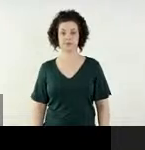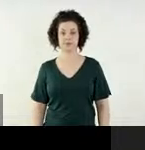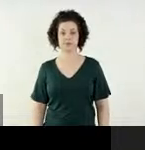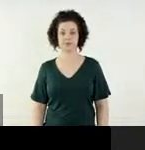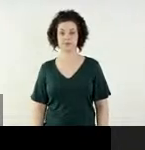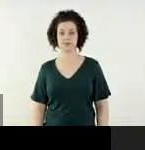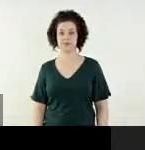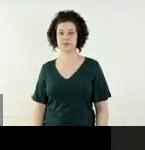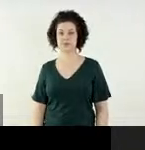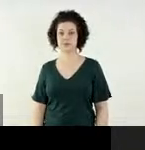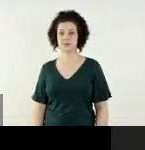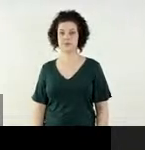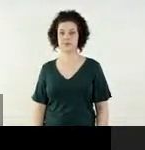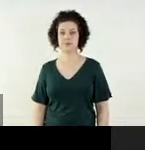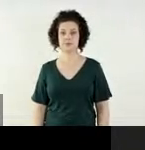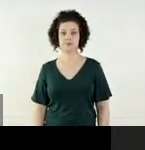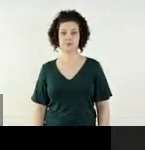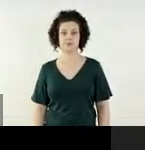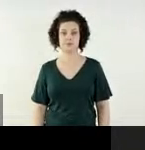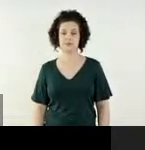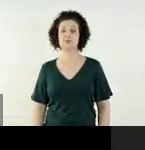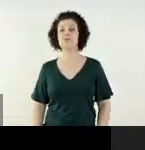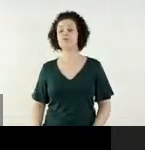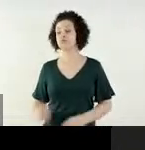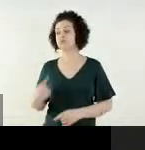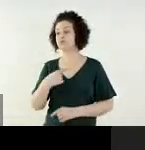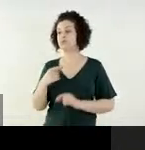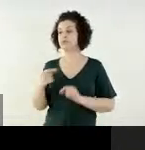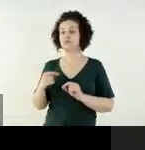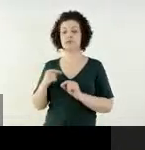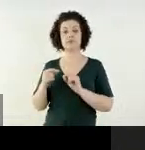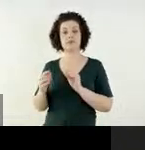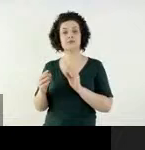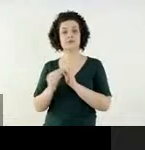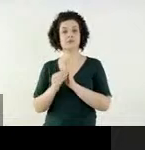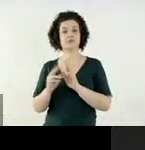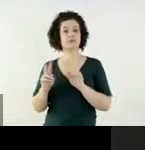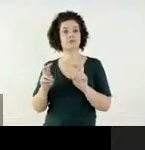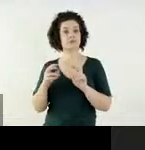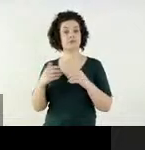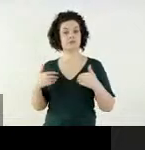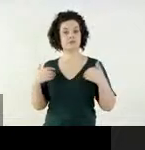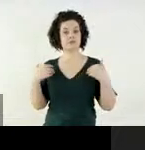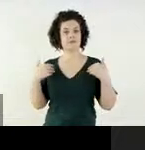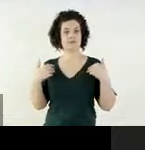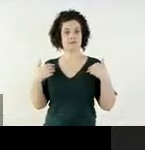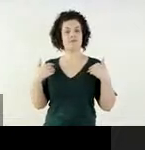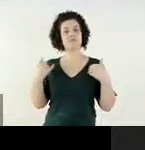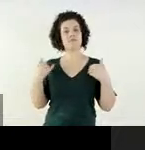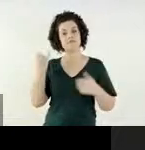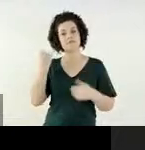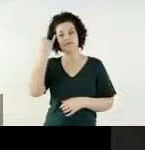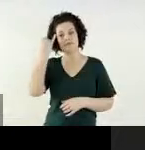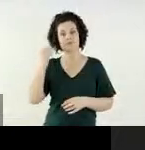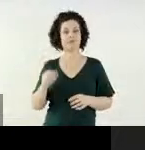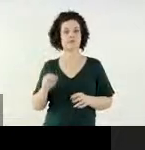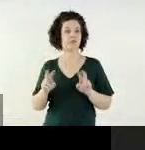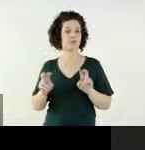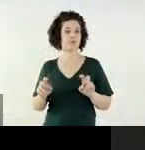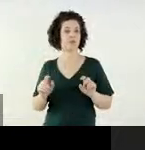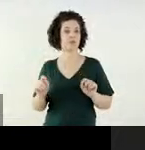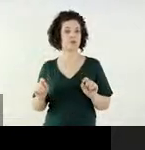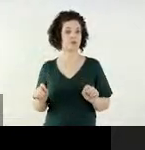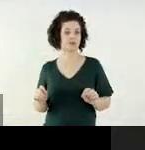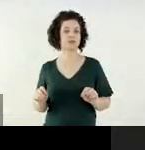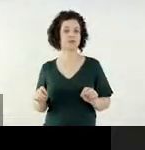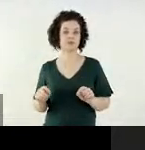honorific research project about feminist actualization about the oppositional gaze, about